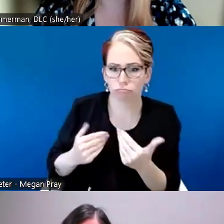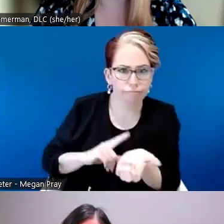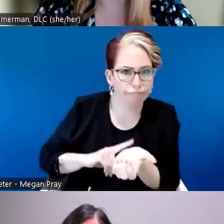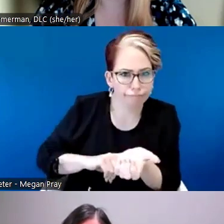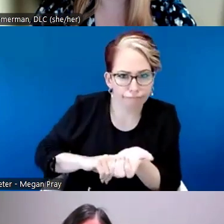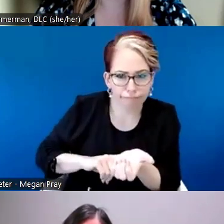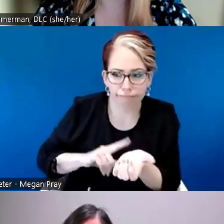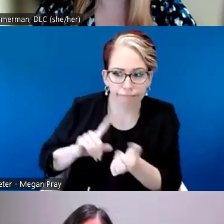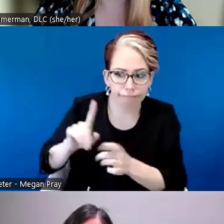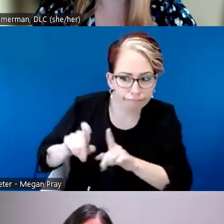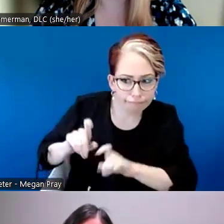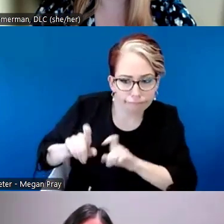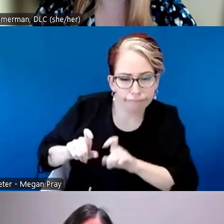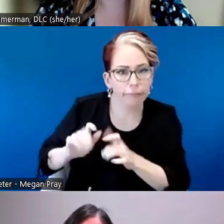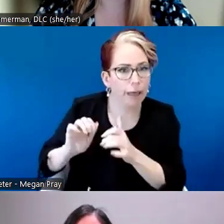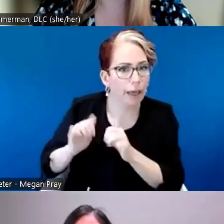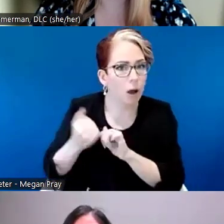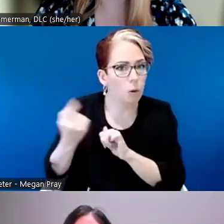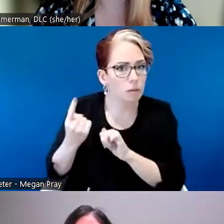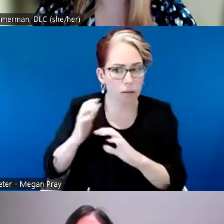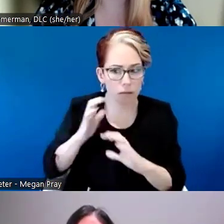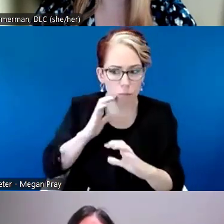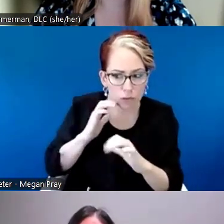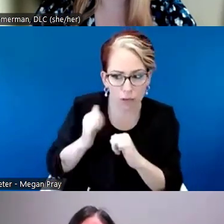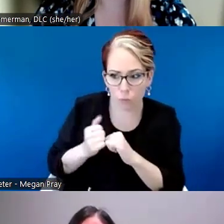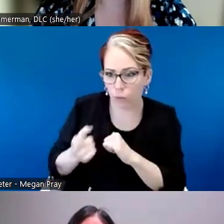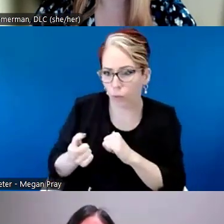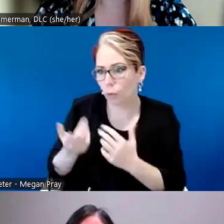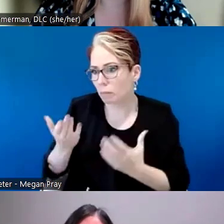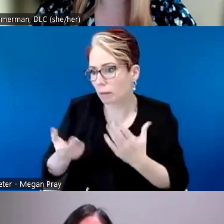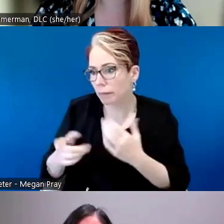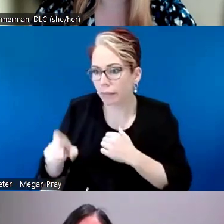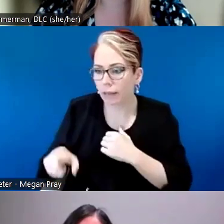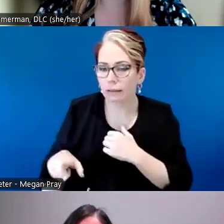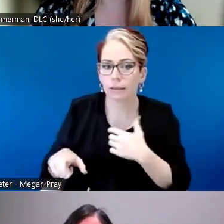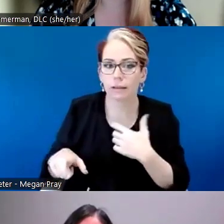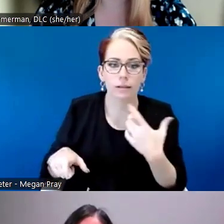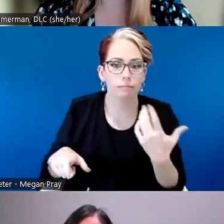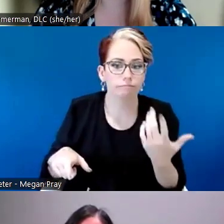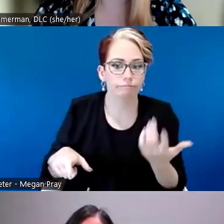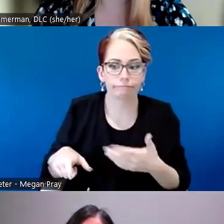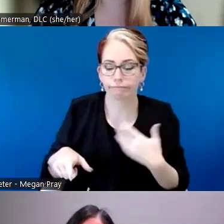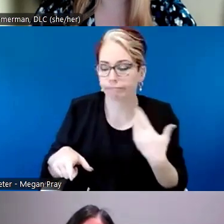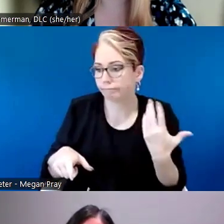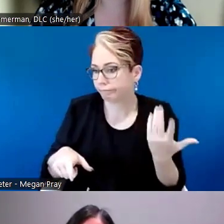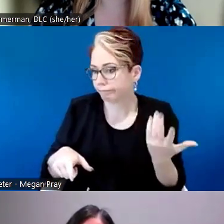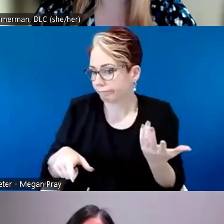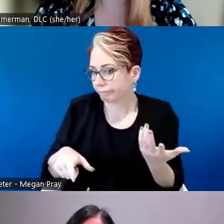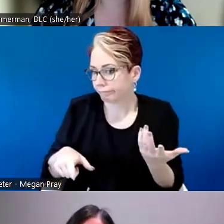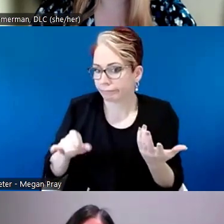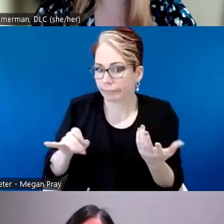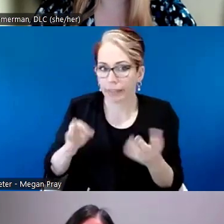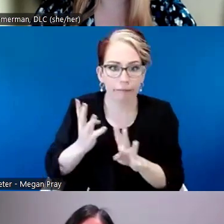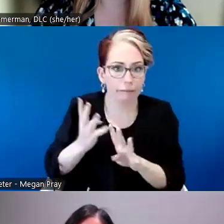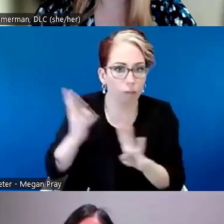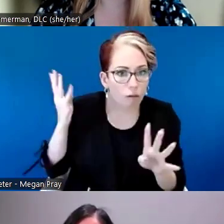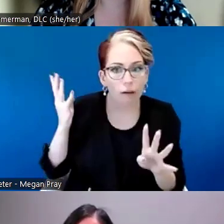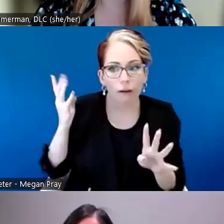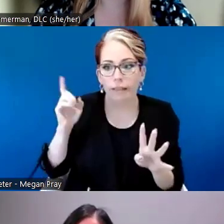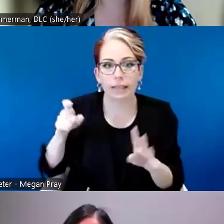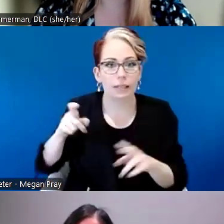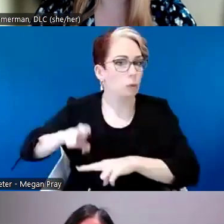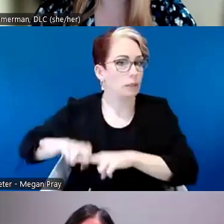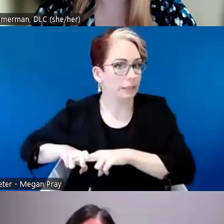somebody communicate with you that perhaps they need, if there's a long line, they need to